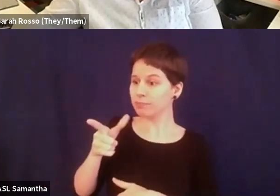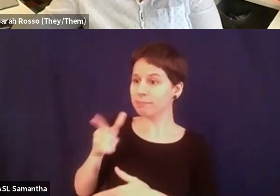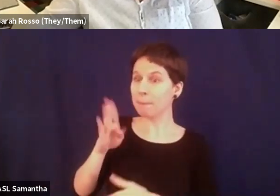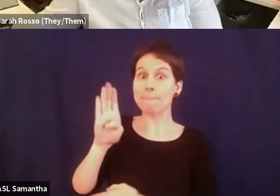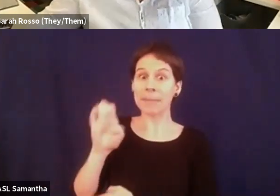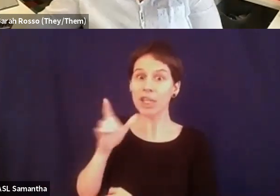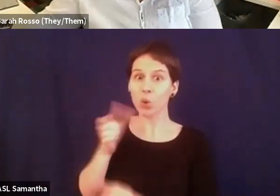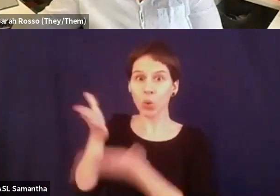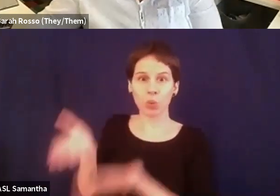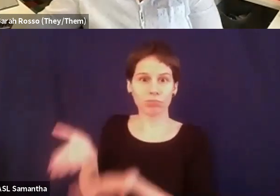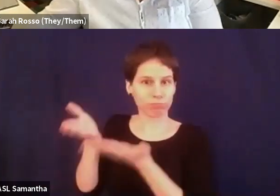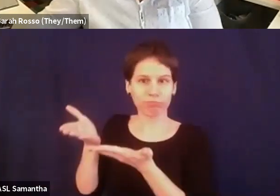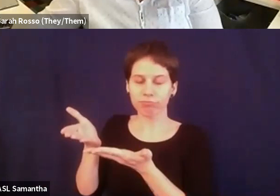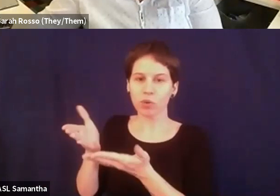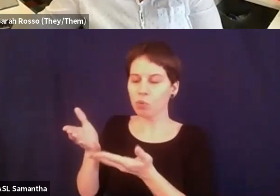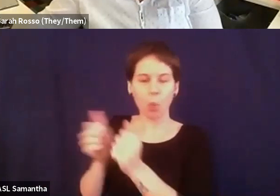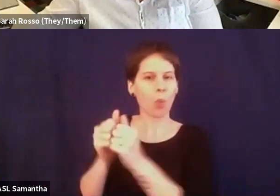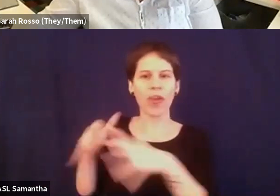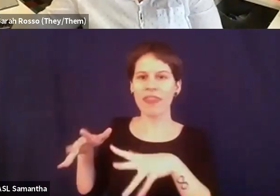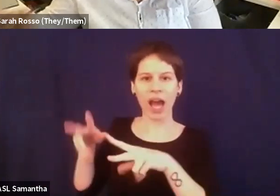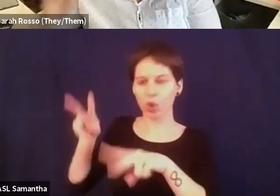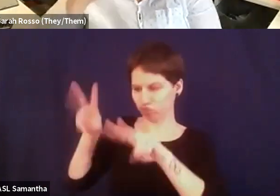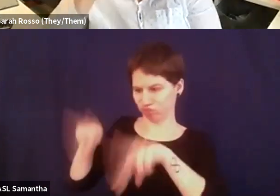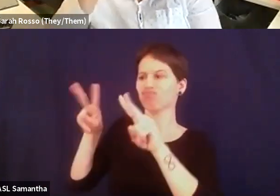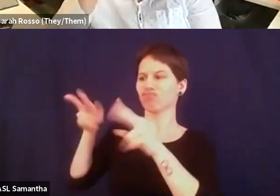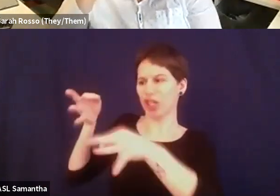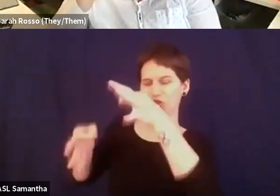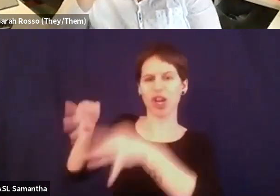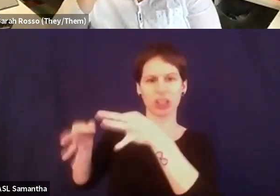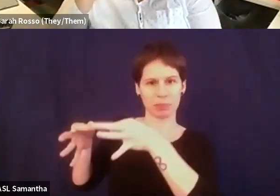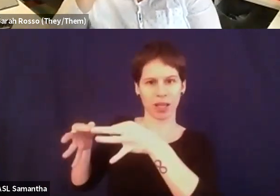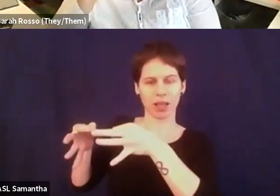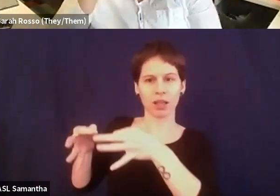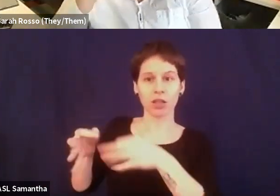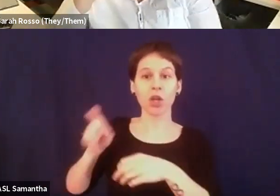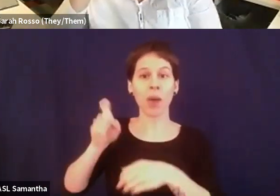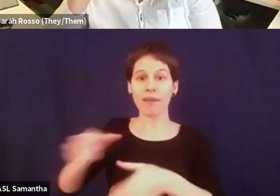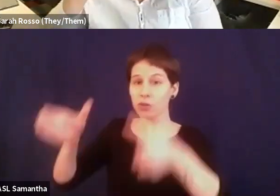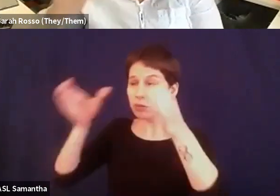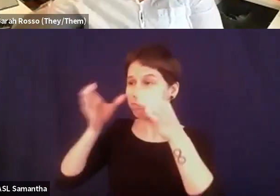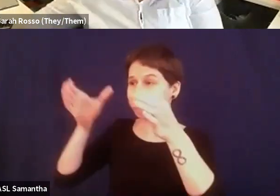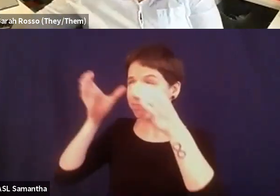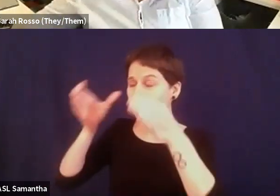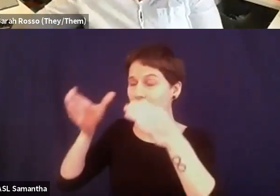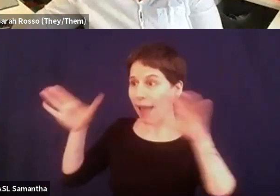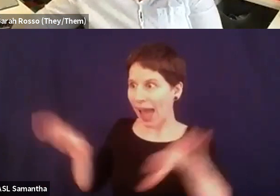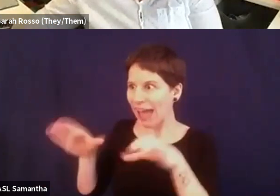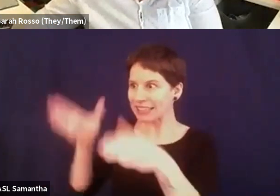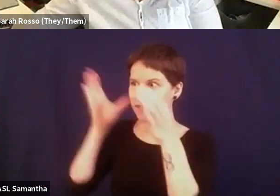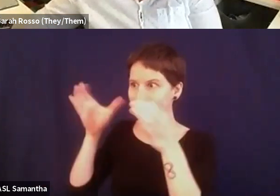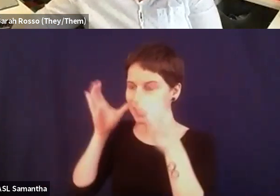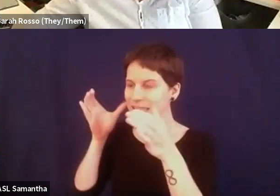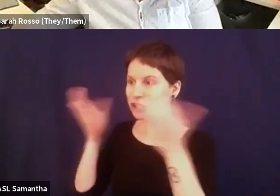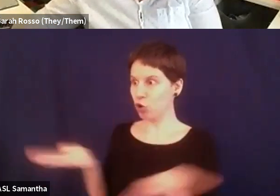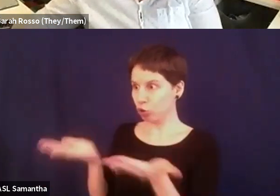You know, creating an atmosphere of non-judgment, you know, it's active listening, it's encouraging reflection,